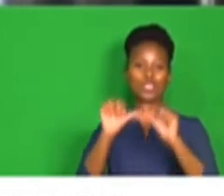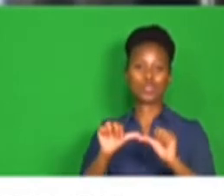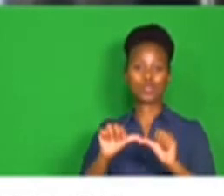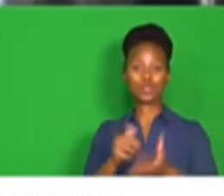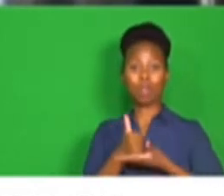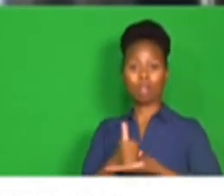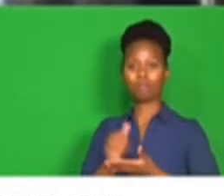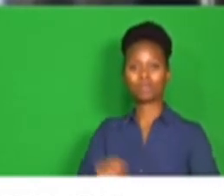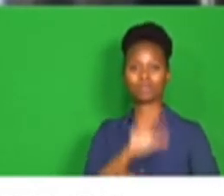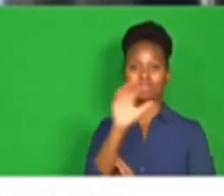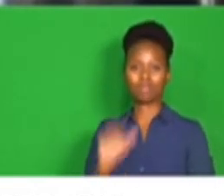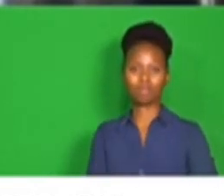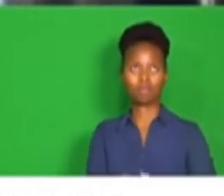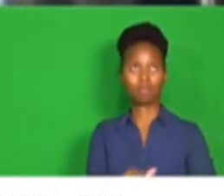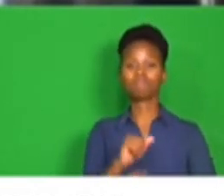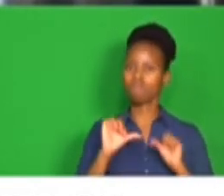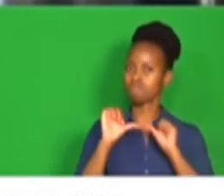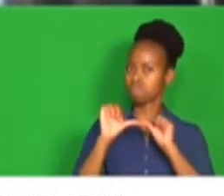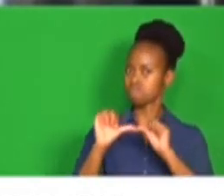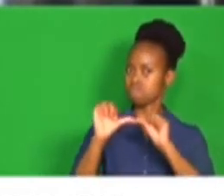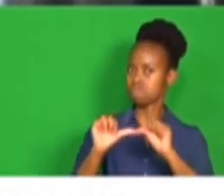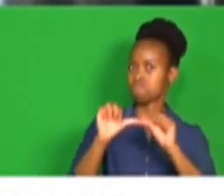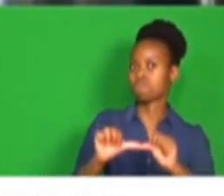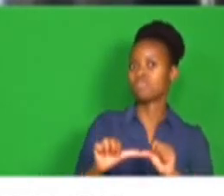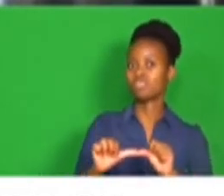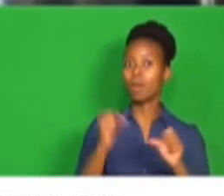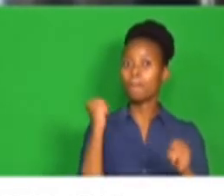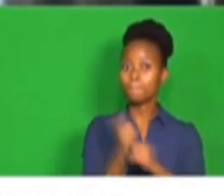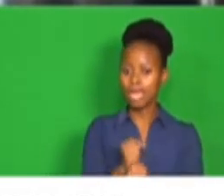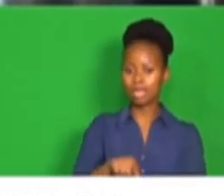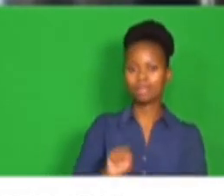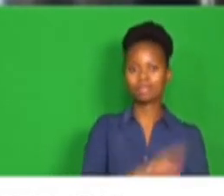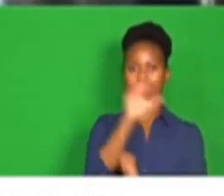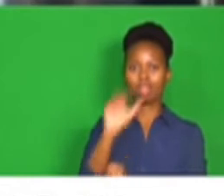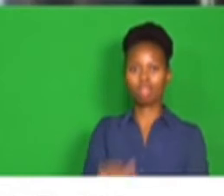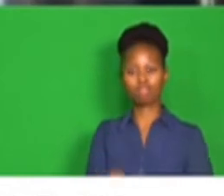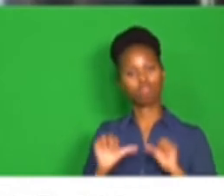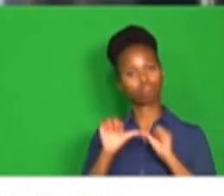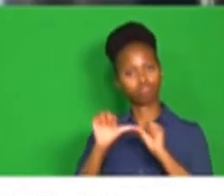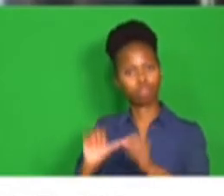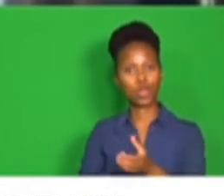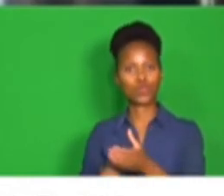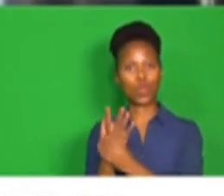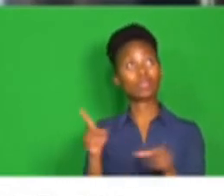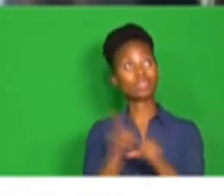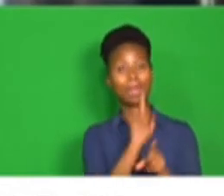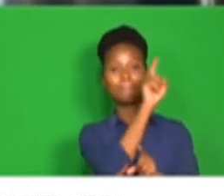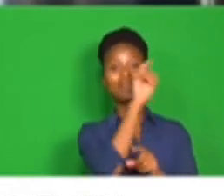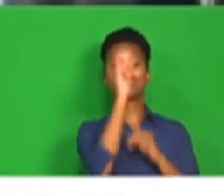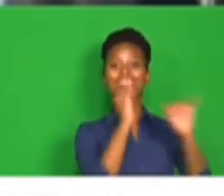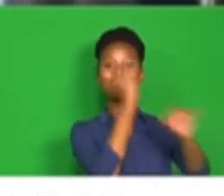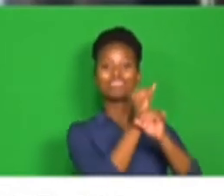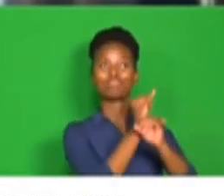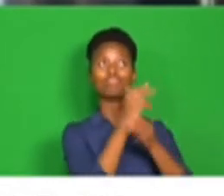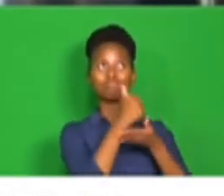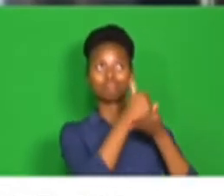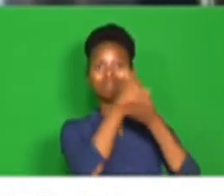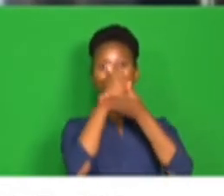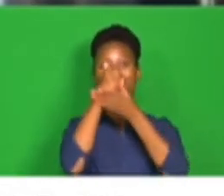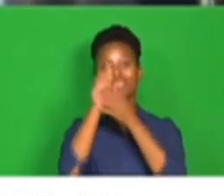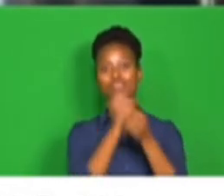recovery in global financial markets and some strengthening in international capital flows. So far, this